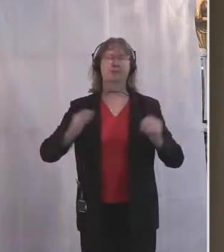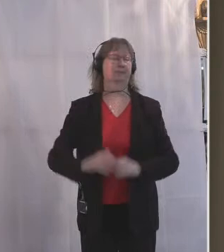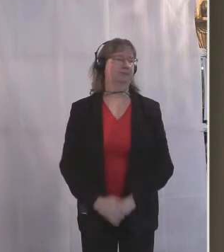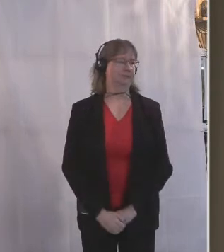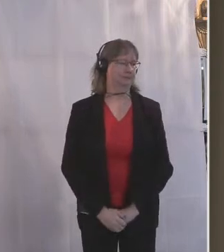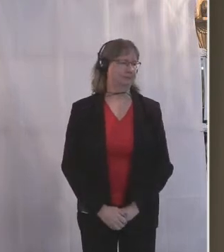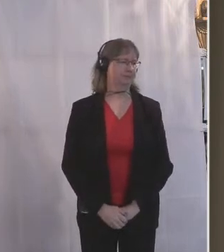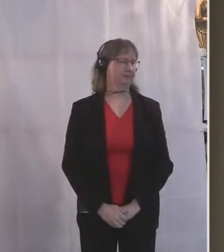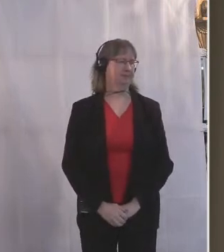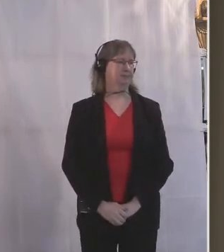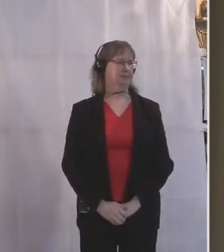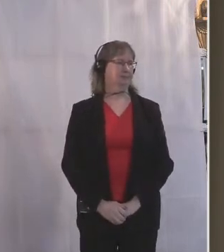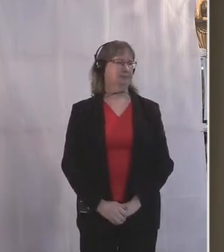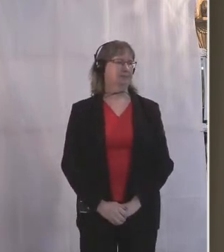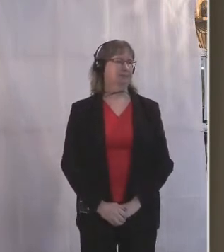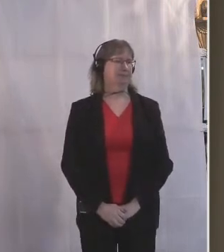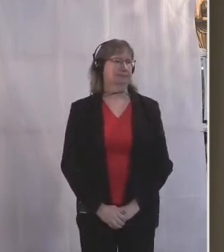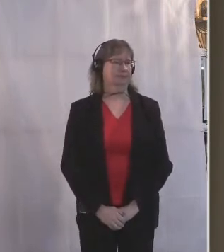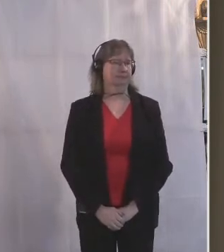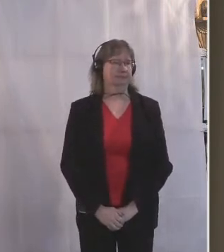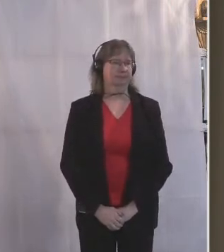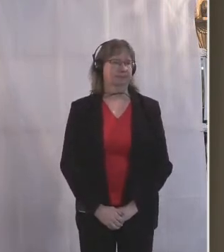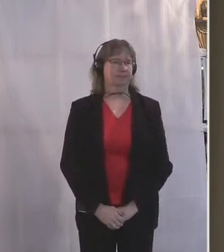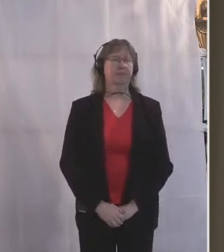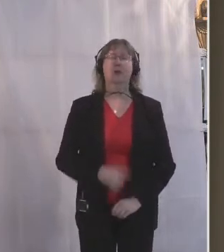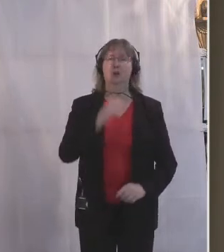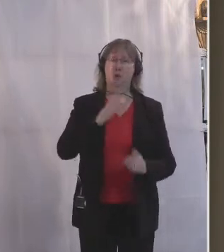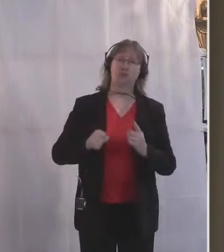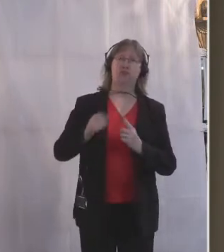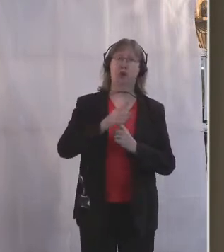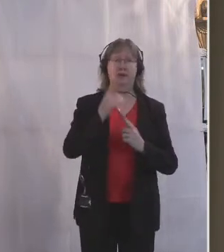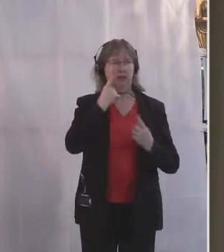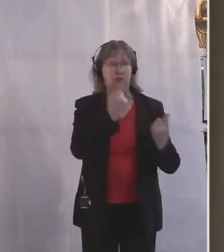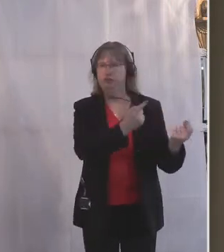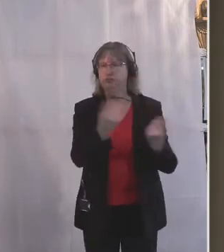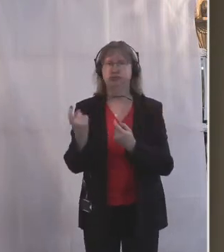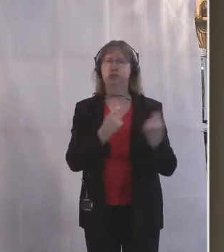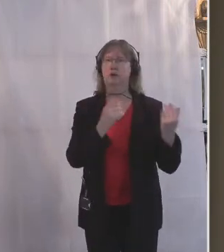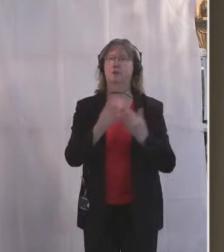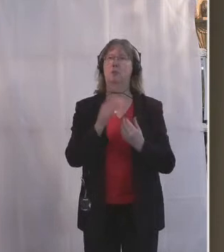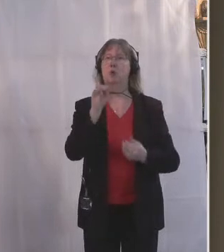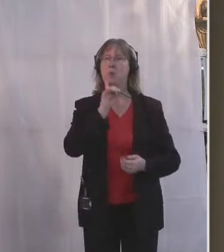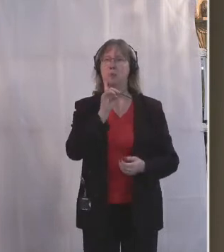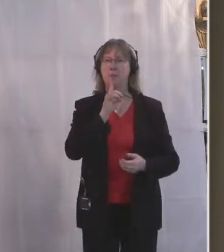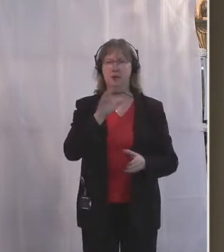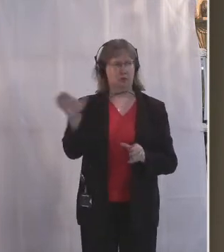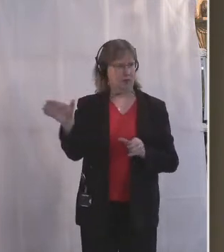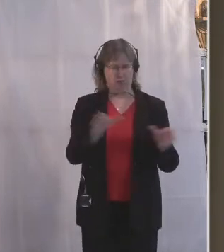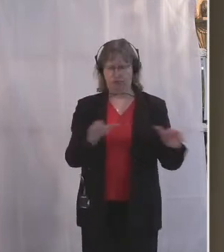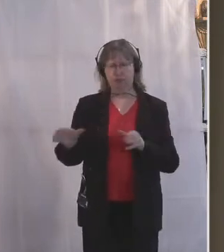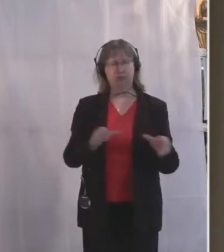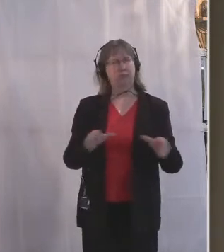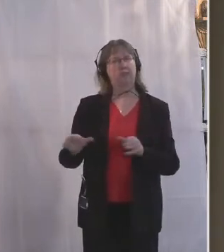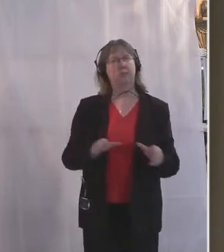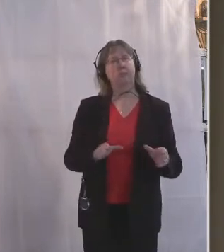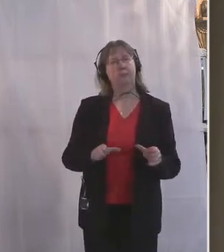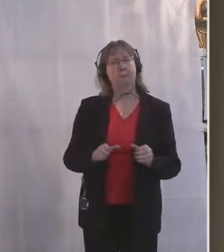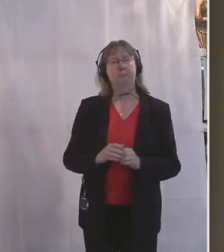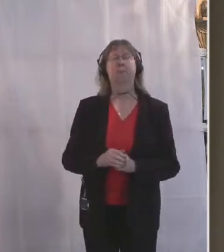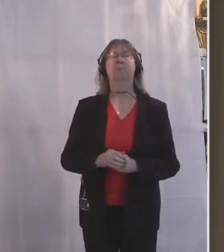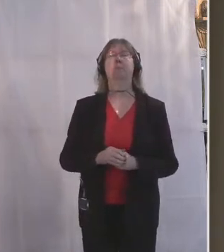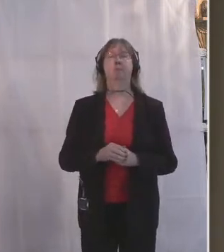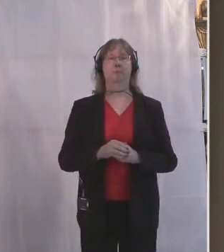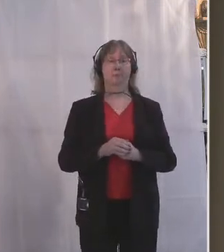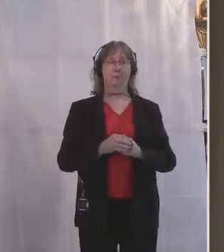more involved and finding more women in those regions. So that's a priority for us. The other thing that I would like to say is that although, again, we've got